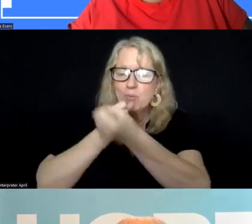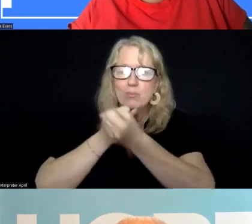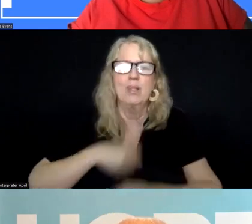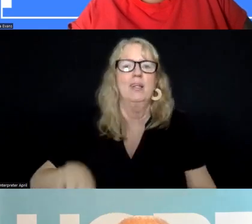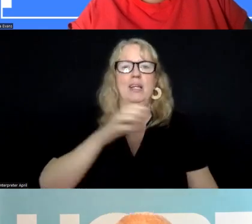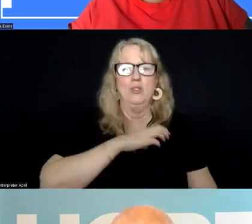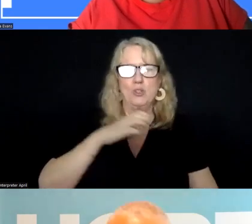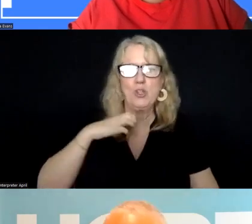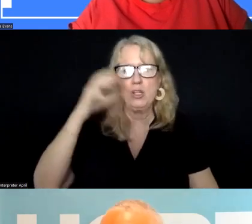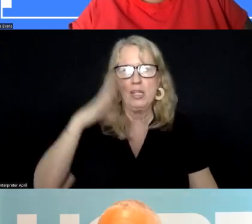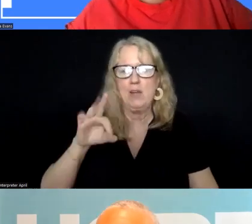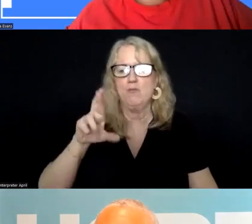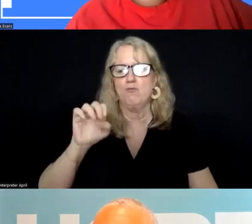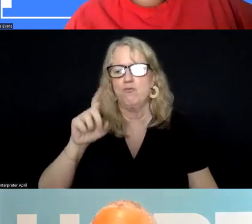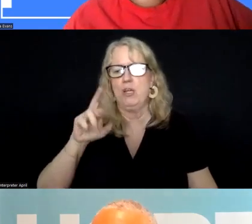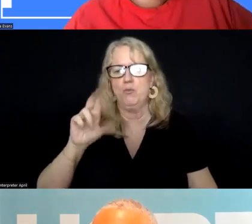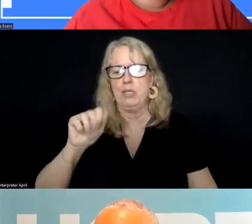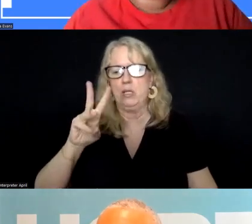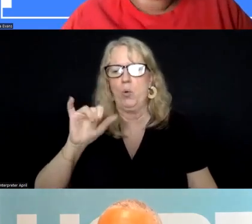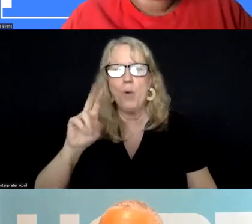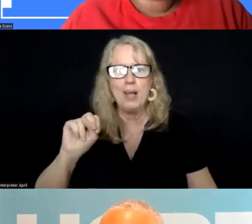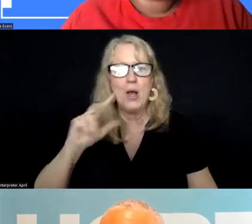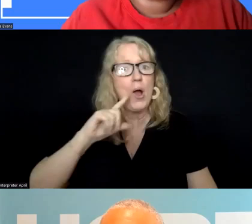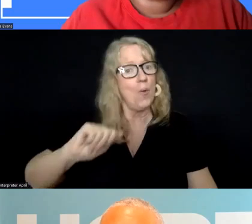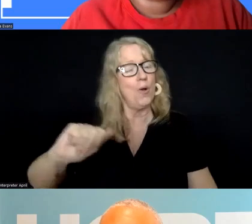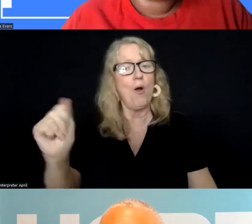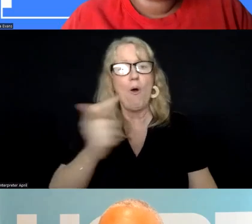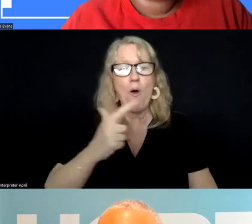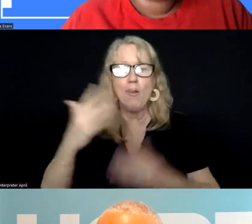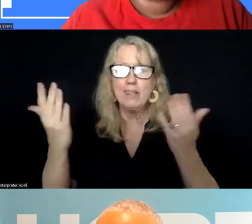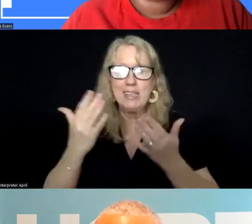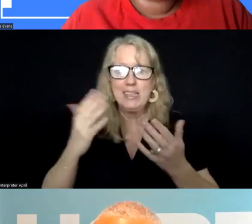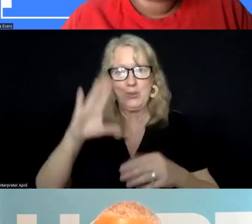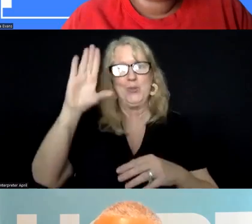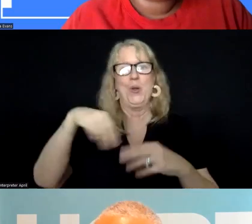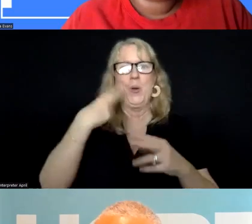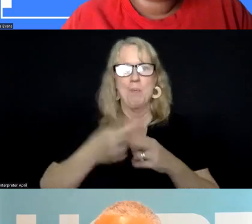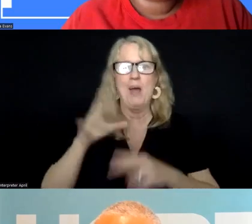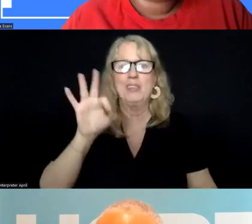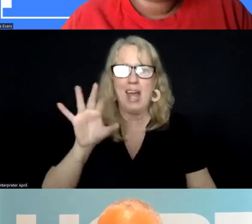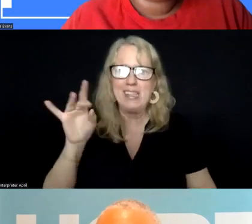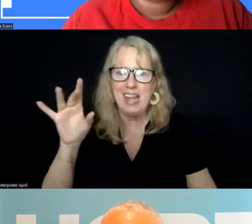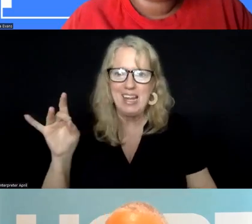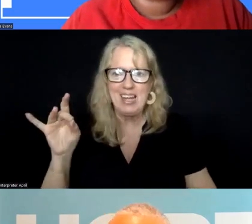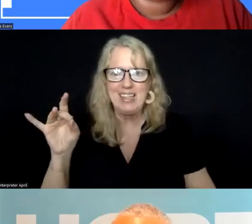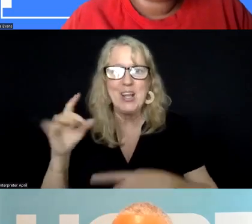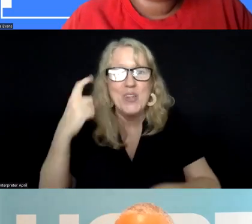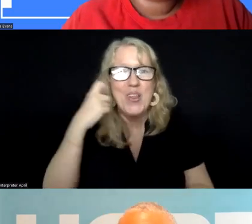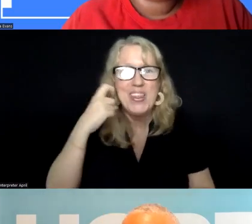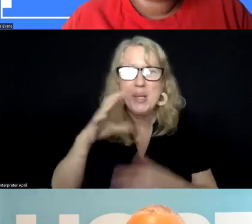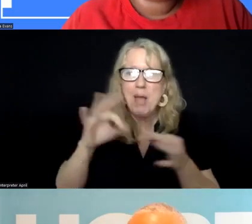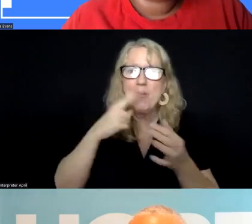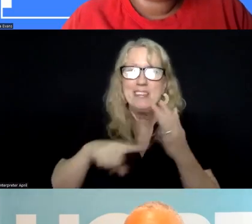Congressman Frederica Wilson said, I want all of you on this audience to know about 988. Think about what I just said.